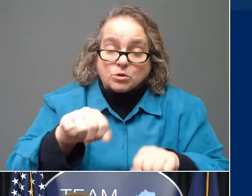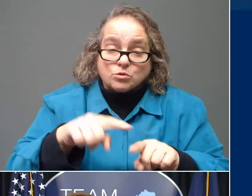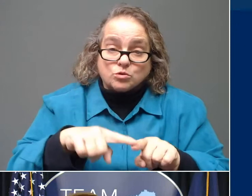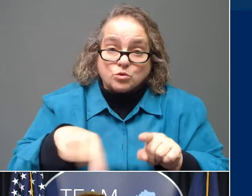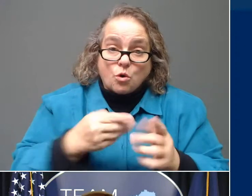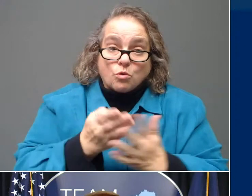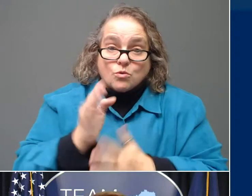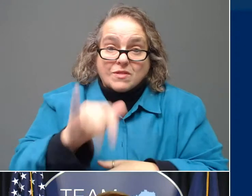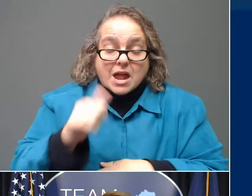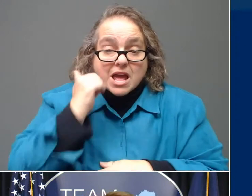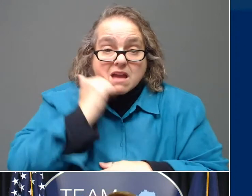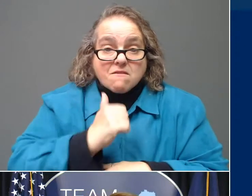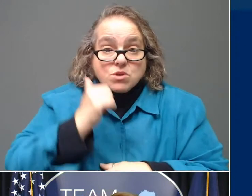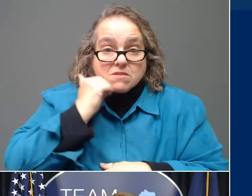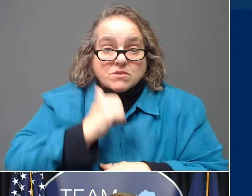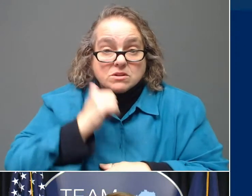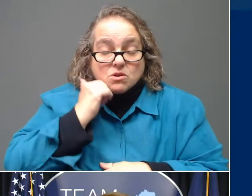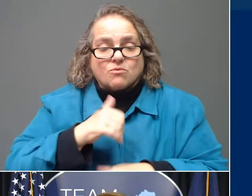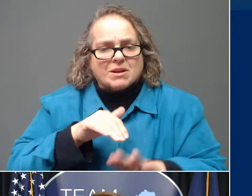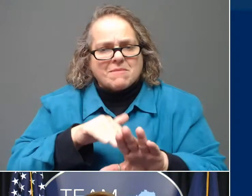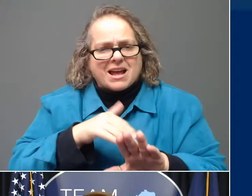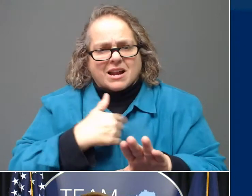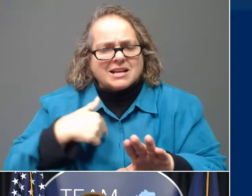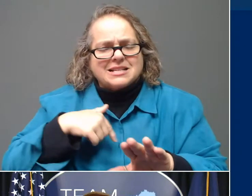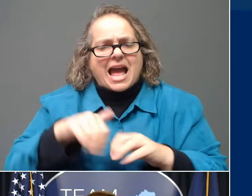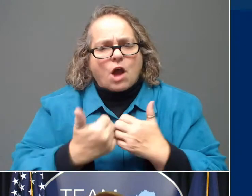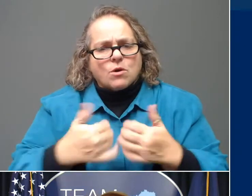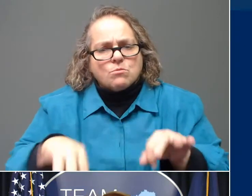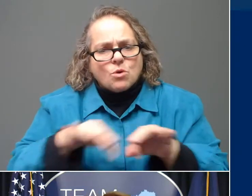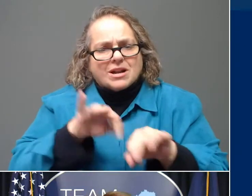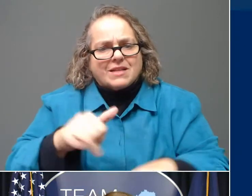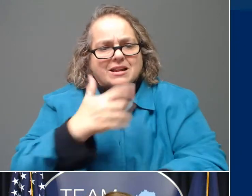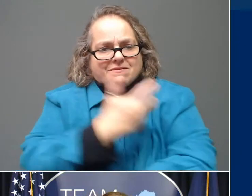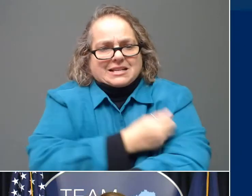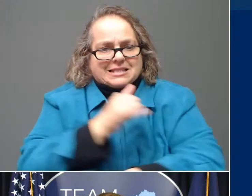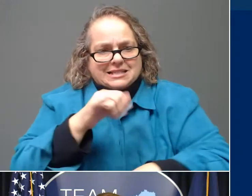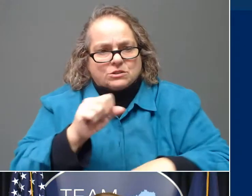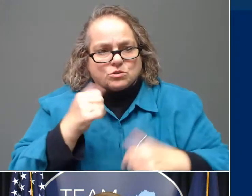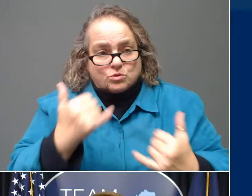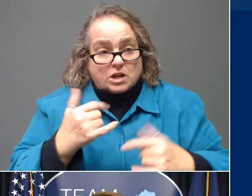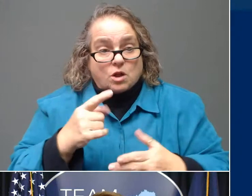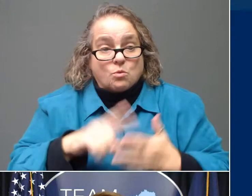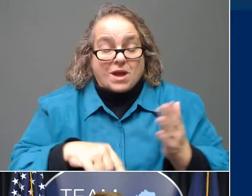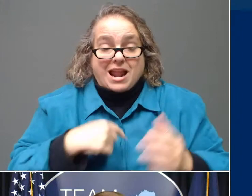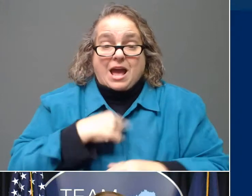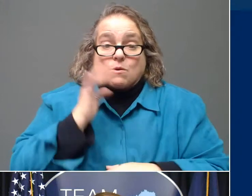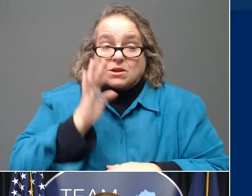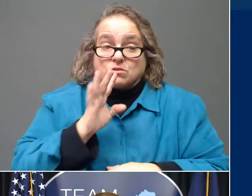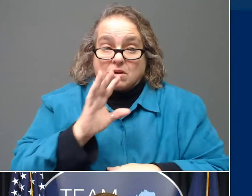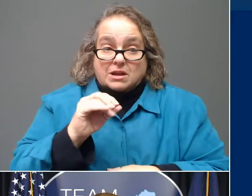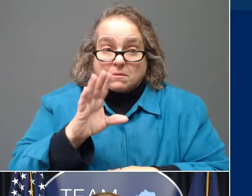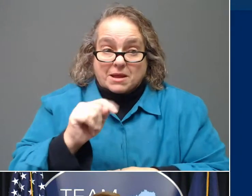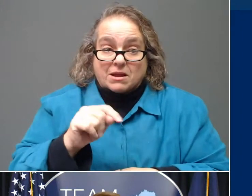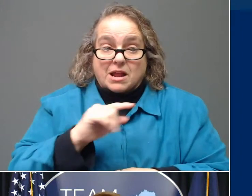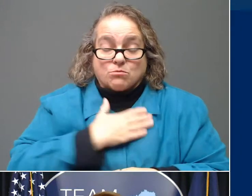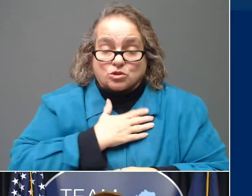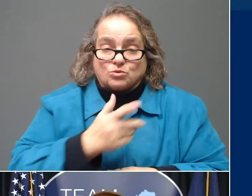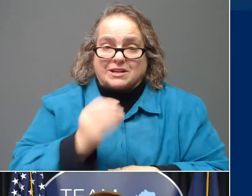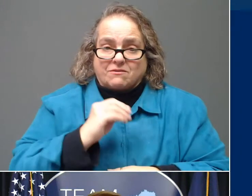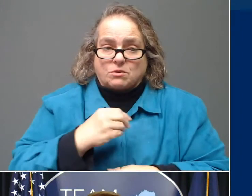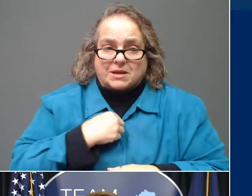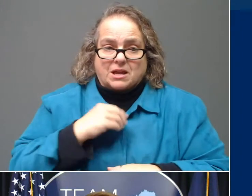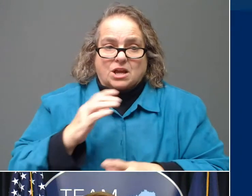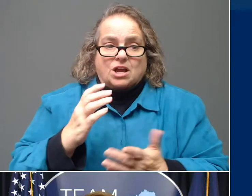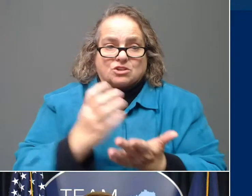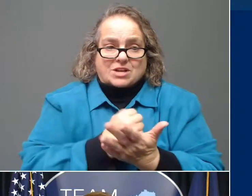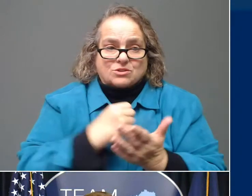reminds us of just how important this vaccine is today. And what I'm going to talk about, I appreciate you giving me the chance to provide a little context, but